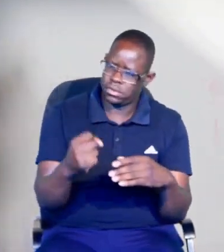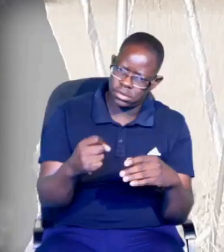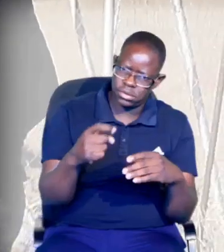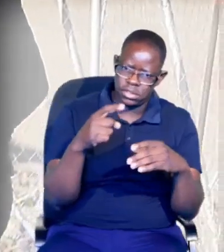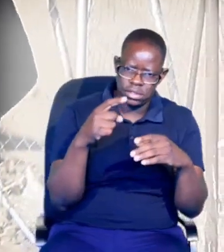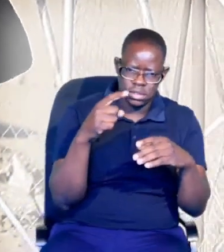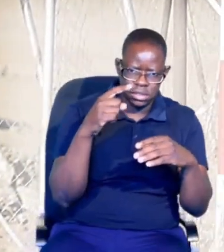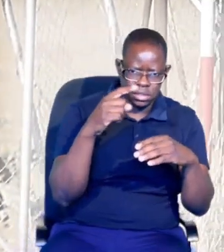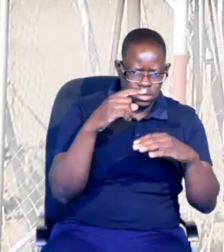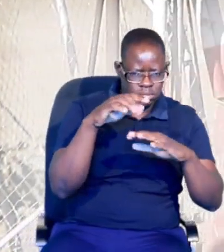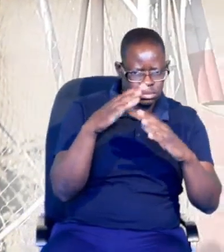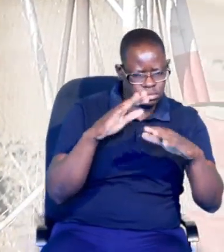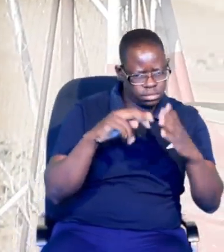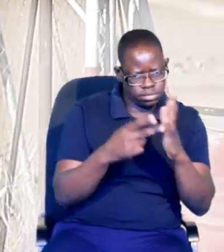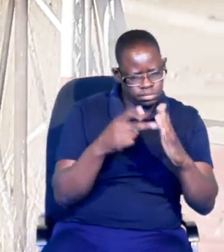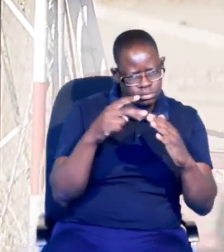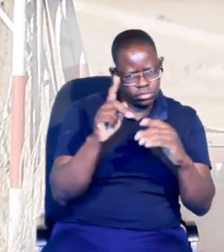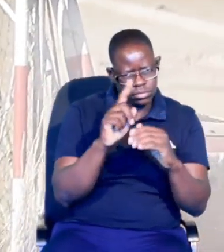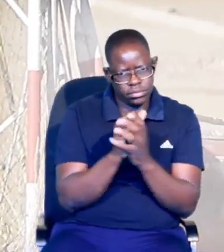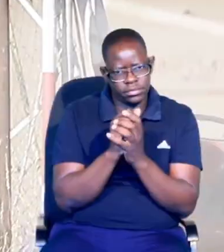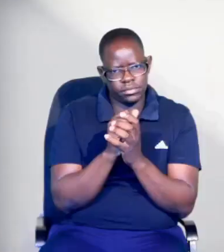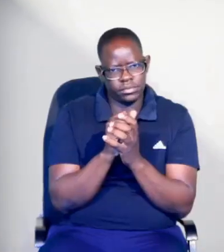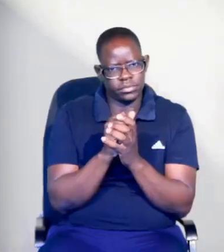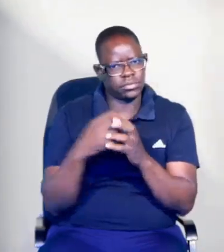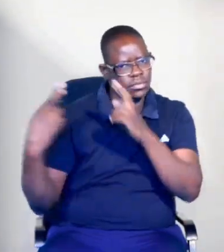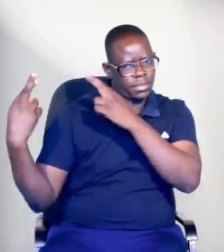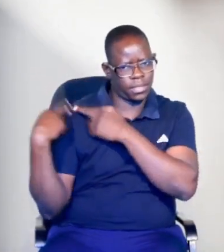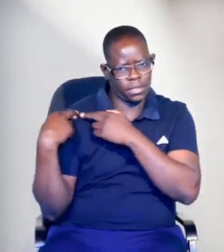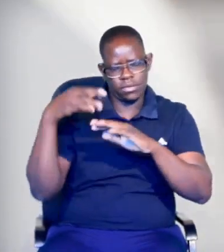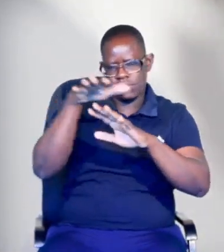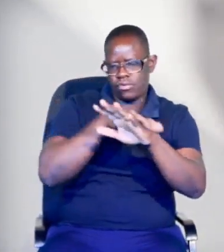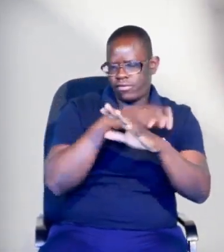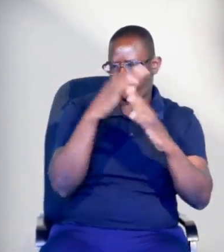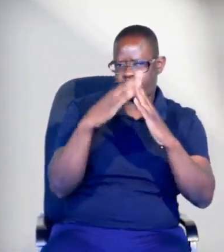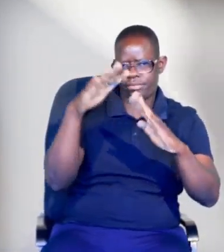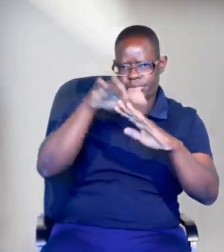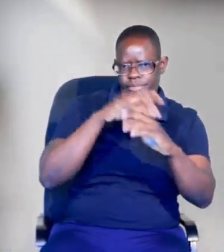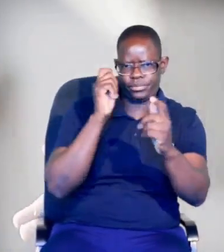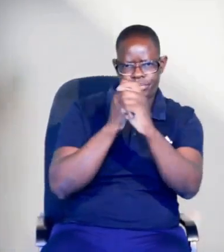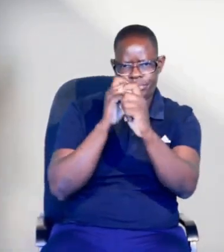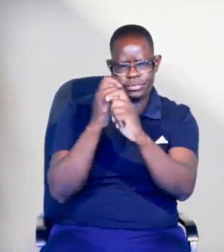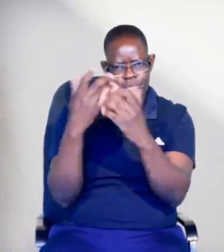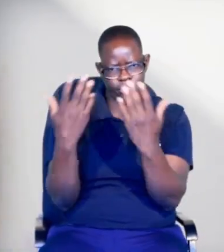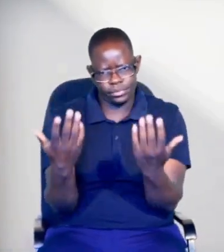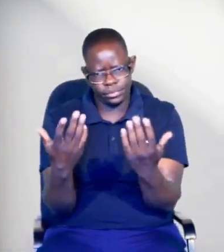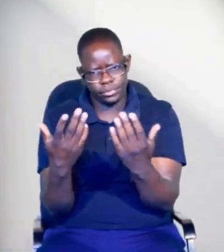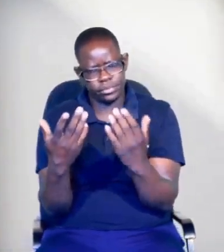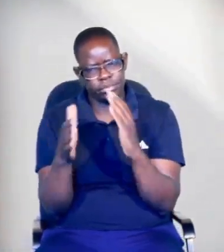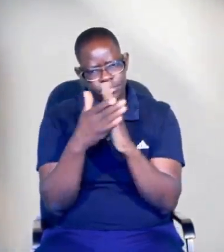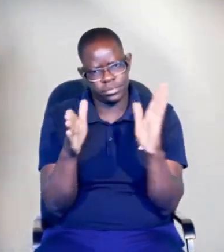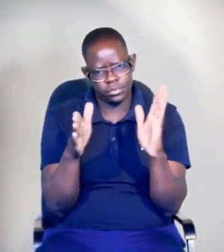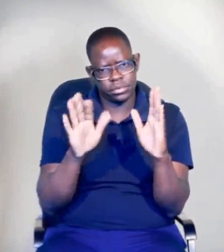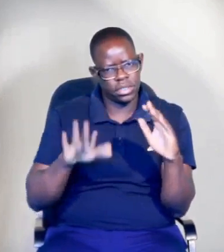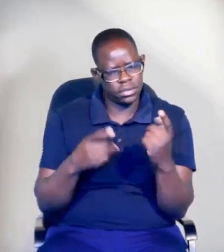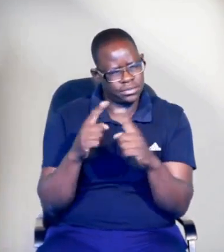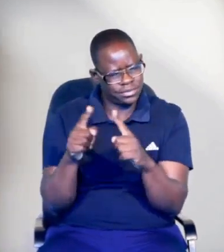carpenter. And what does the carpenter do? He's responsible for the roof of the house, sometimes also the doors. And do you know how